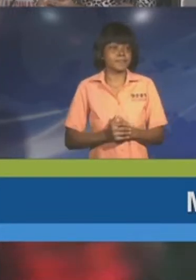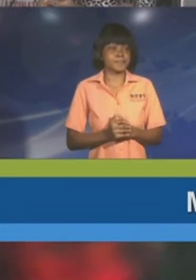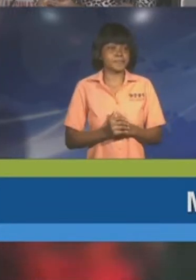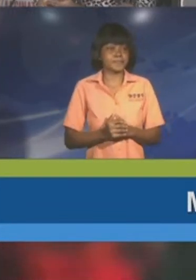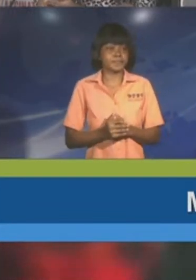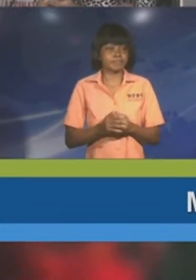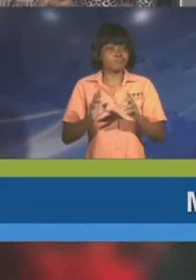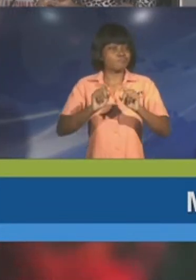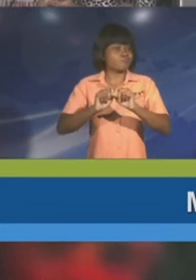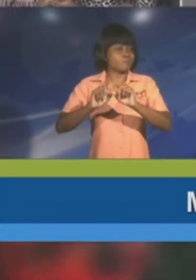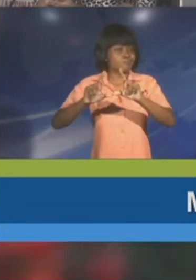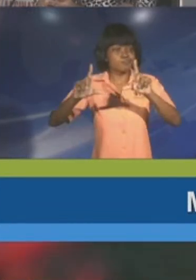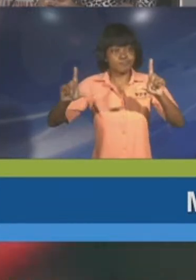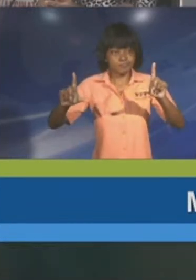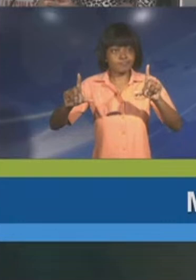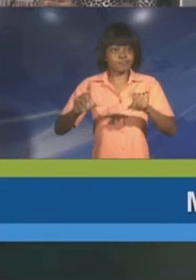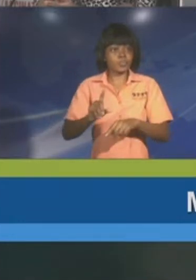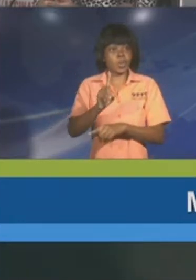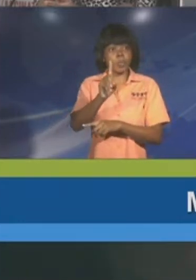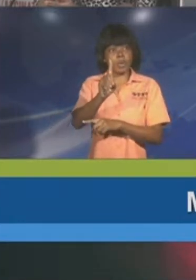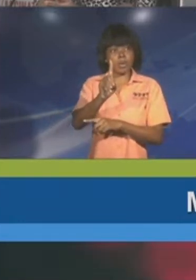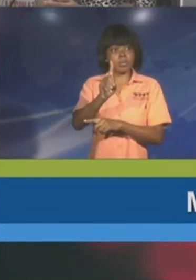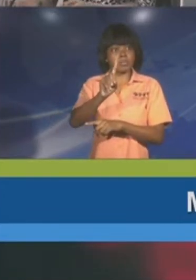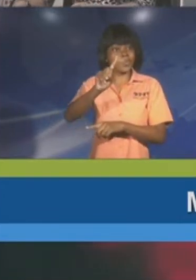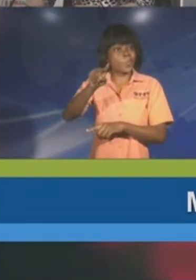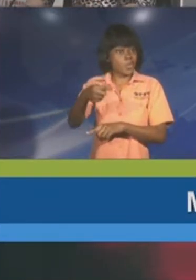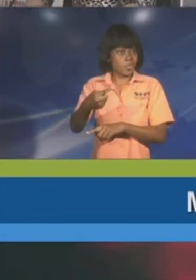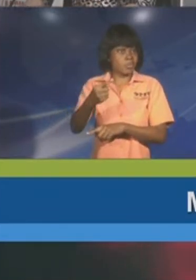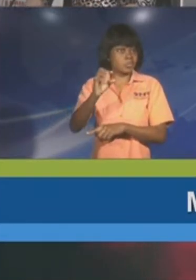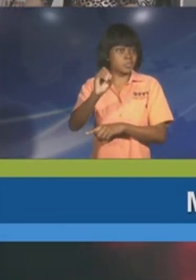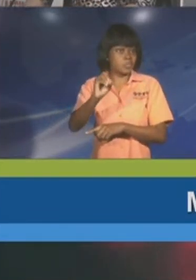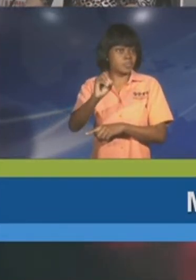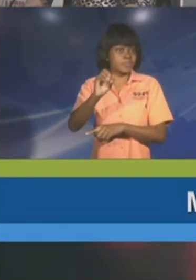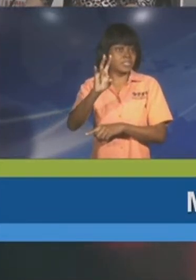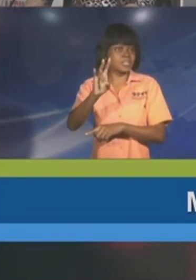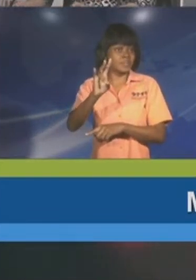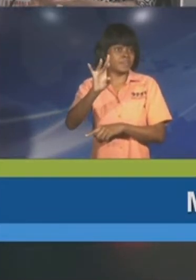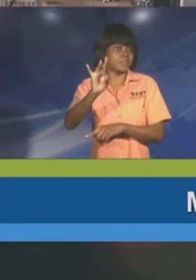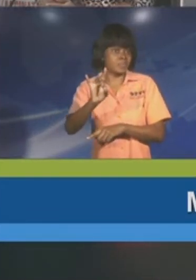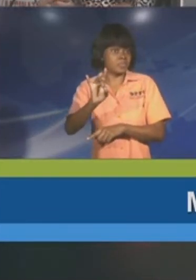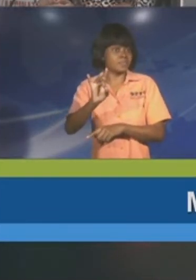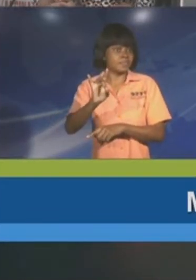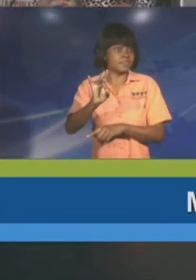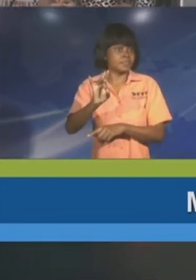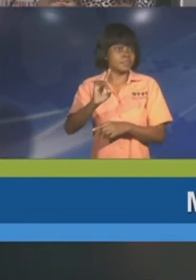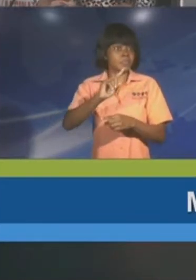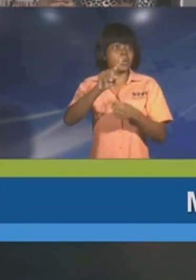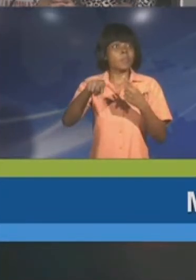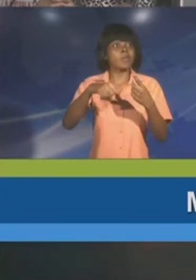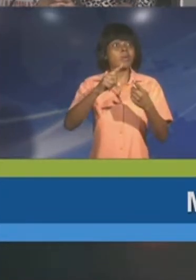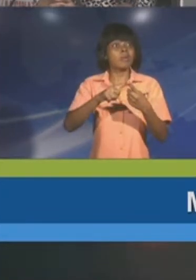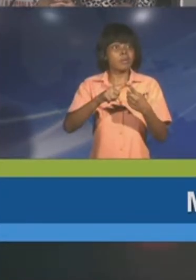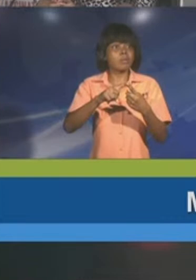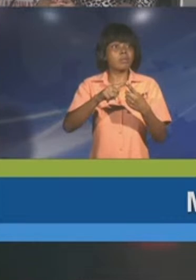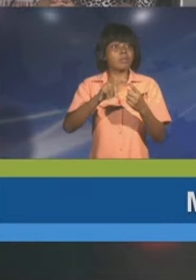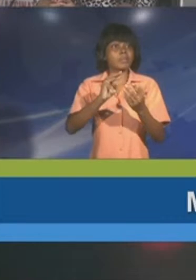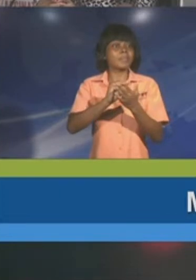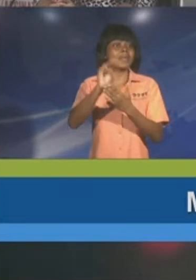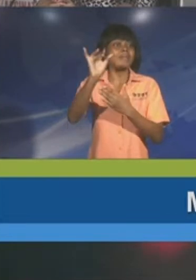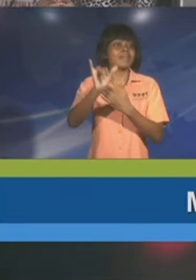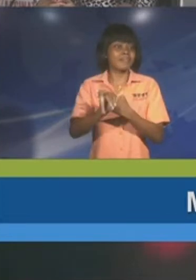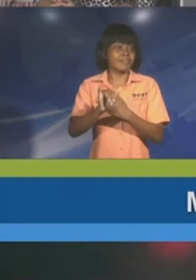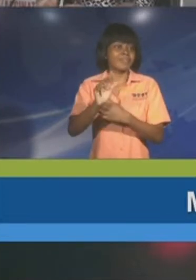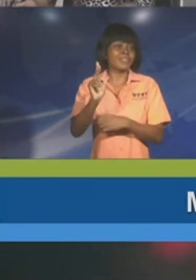number 1078, dated the 3rd of May 2022. An